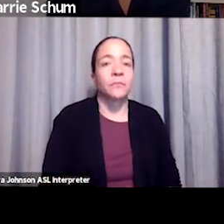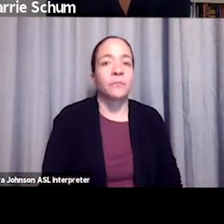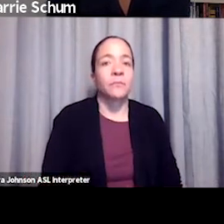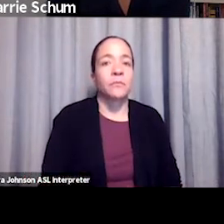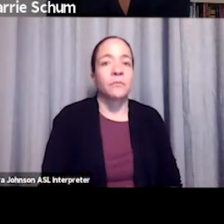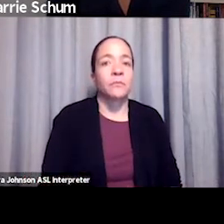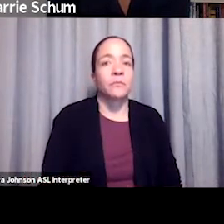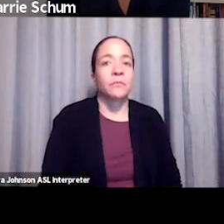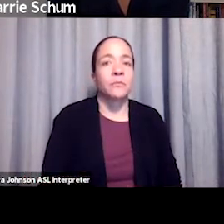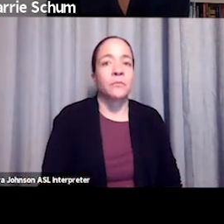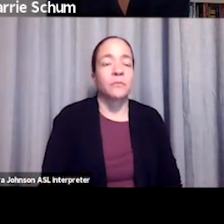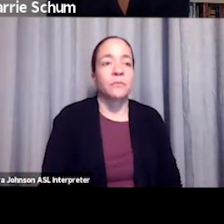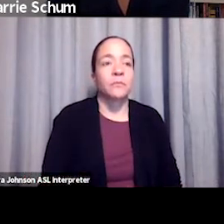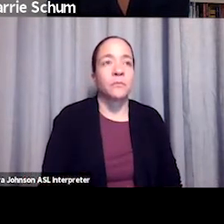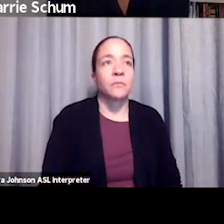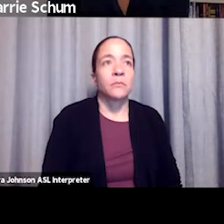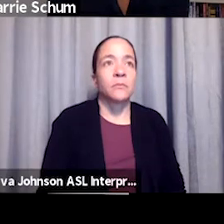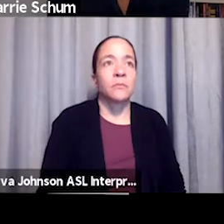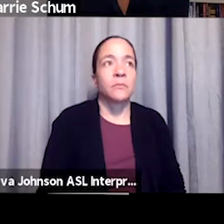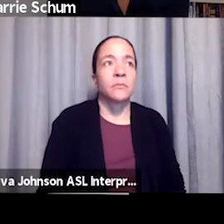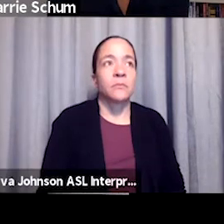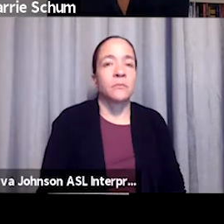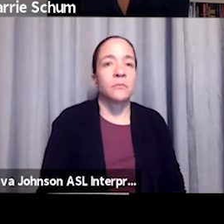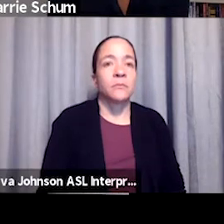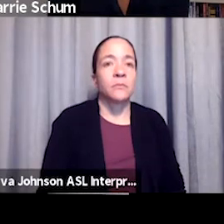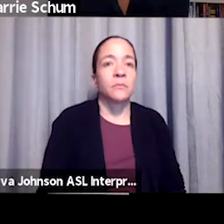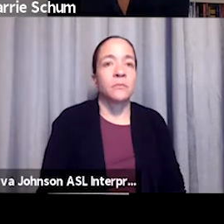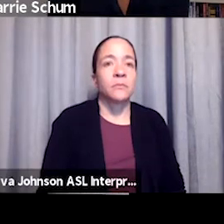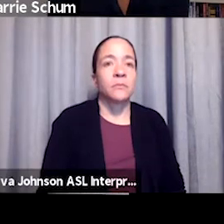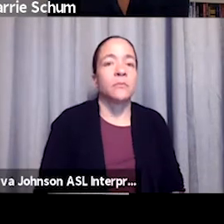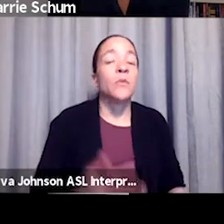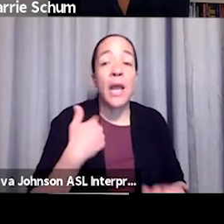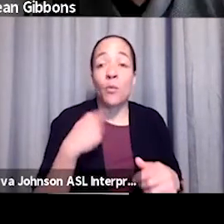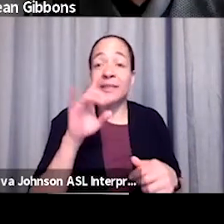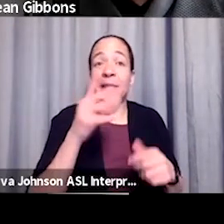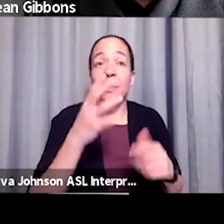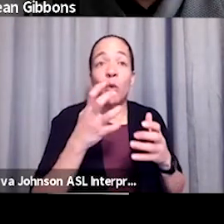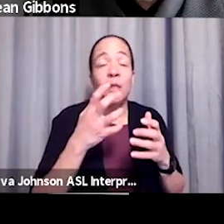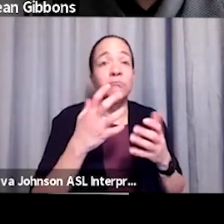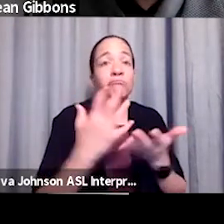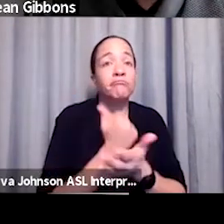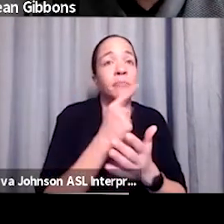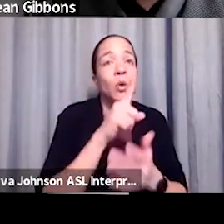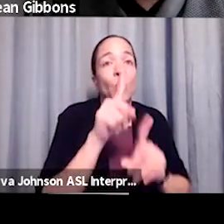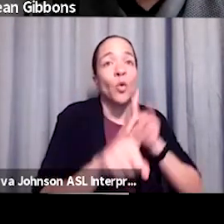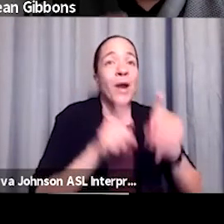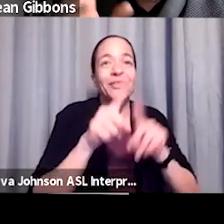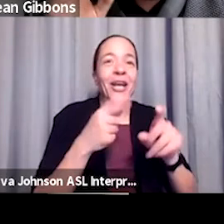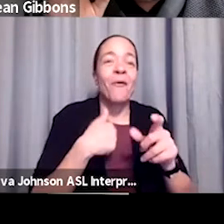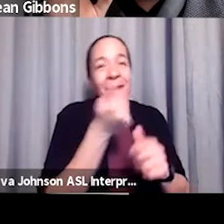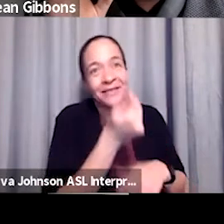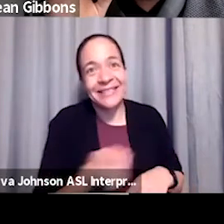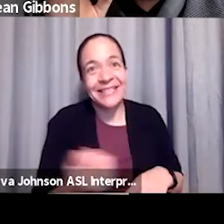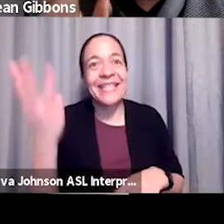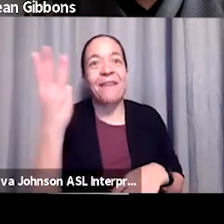And I think that is we just have want to leave some time for questions. Wonderful. And we have quite a few. So